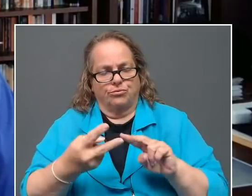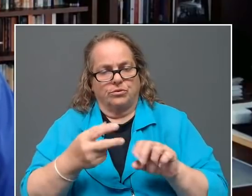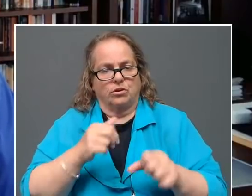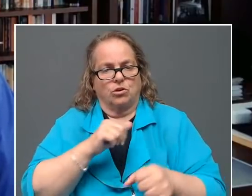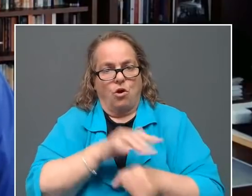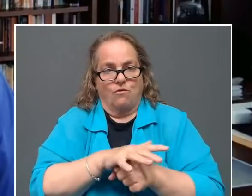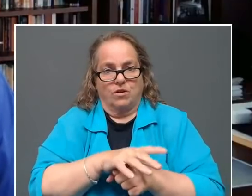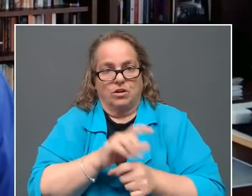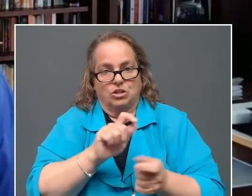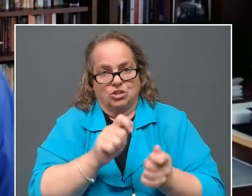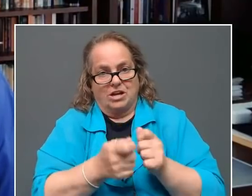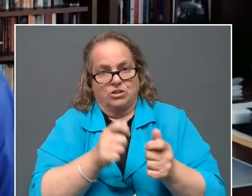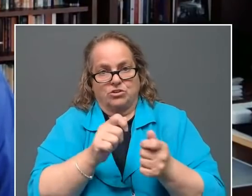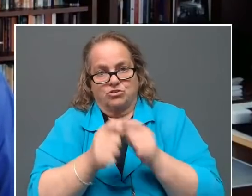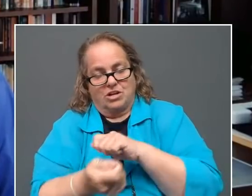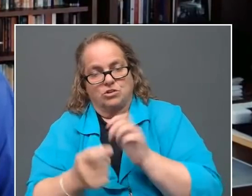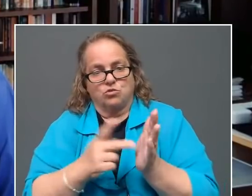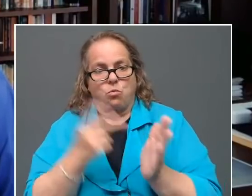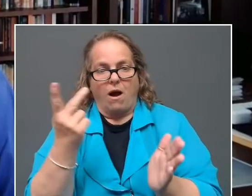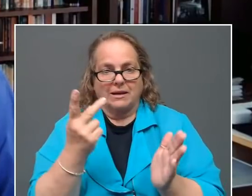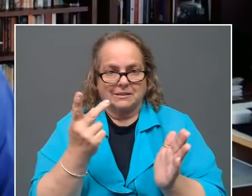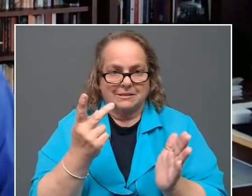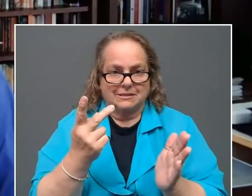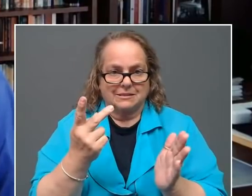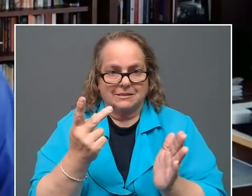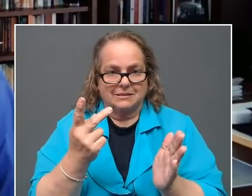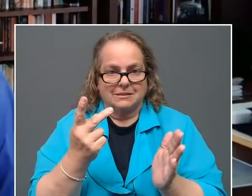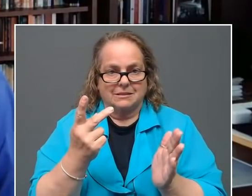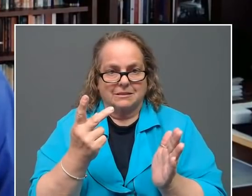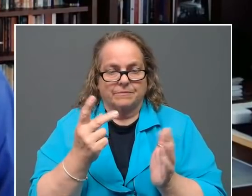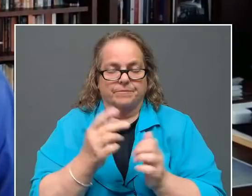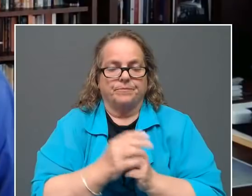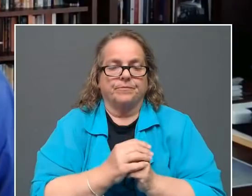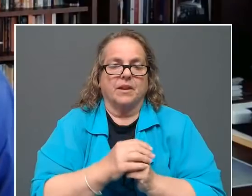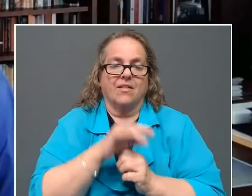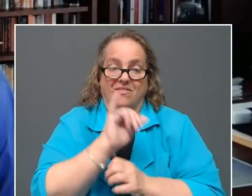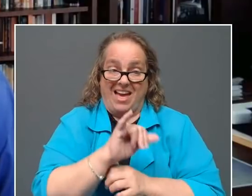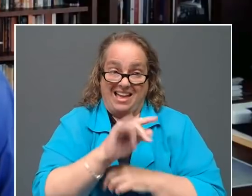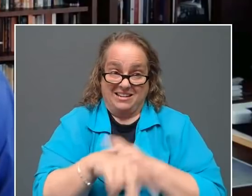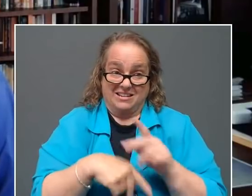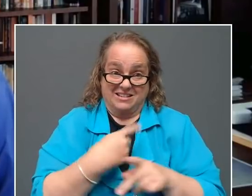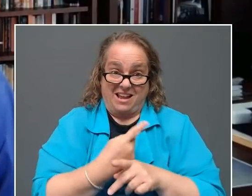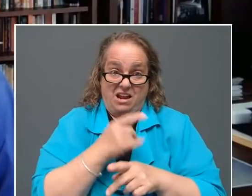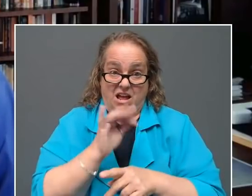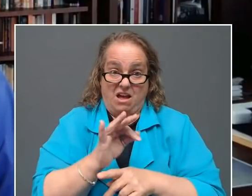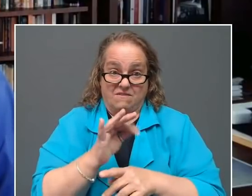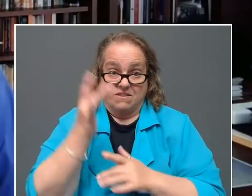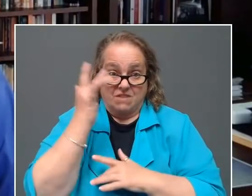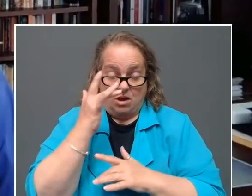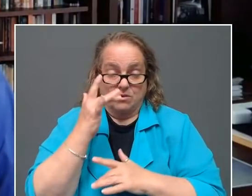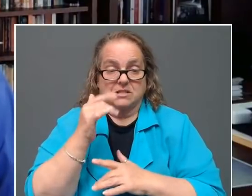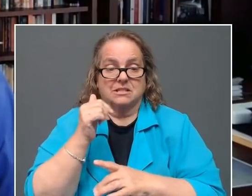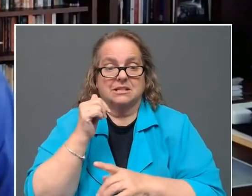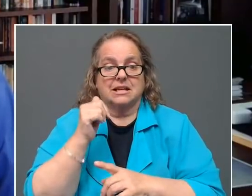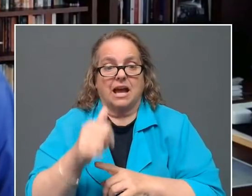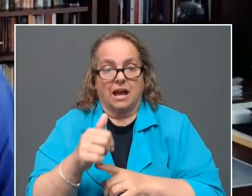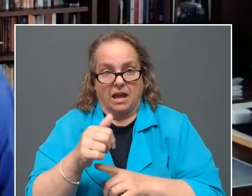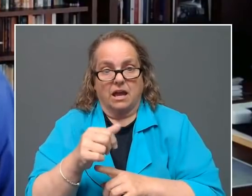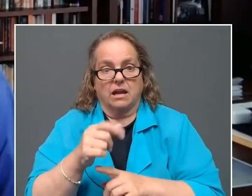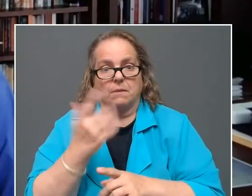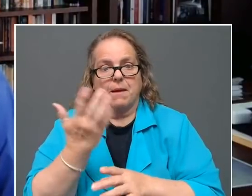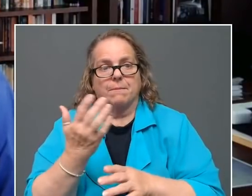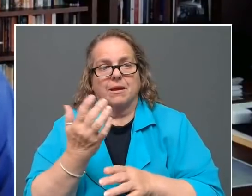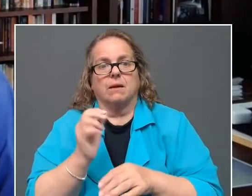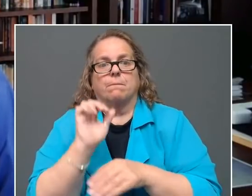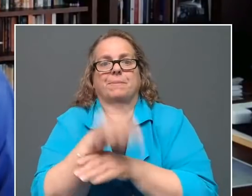of the virus, give that particular version of the virus the ability to circumvent the protections the vaccines provide,